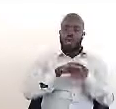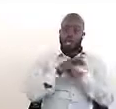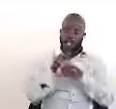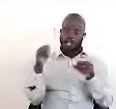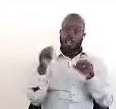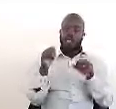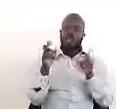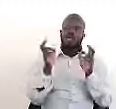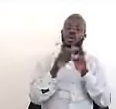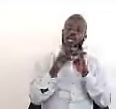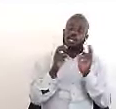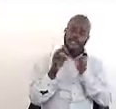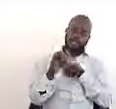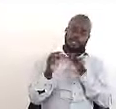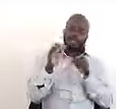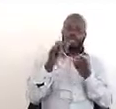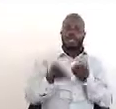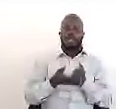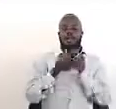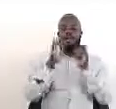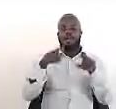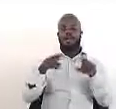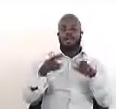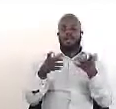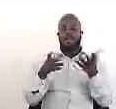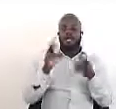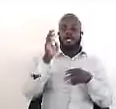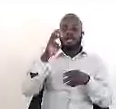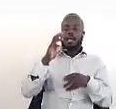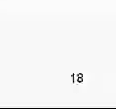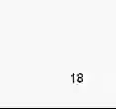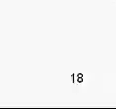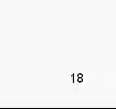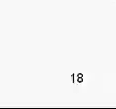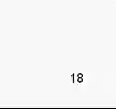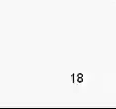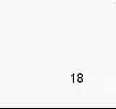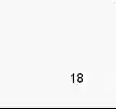more information about online. Contact us if you need help doing that. I'll catch you next time.